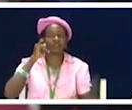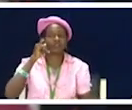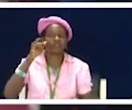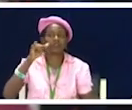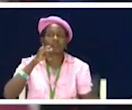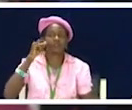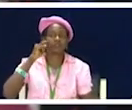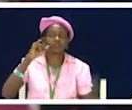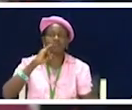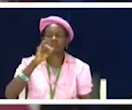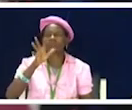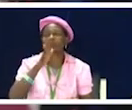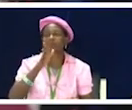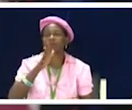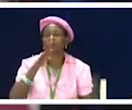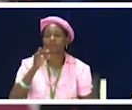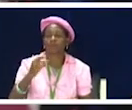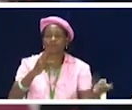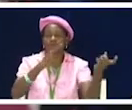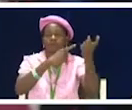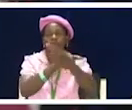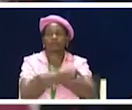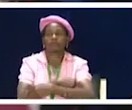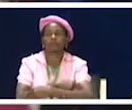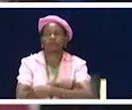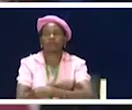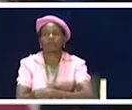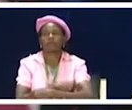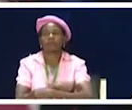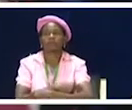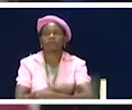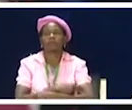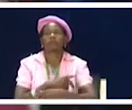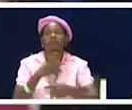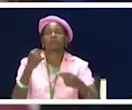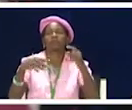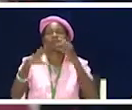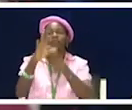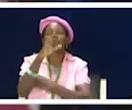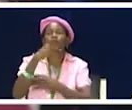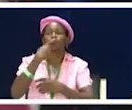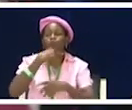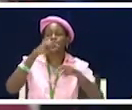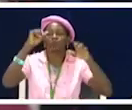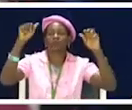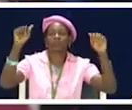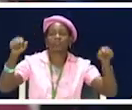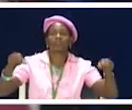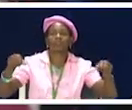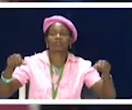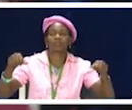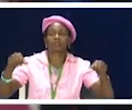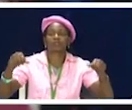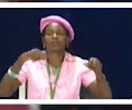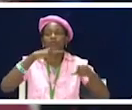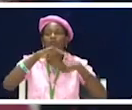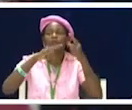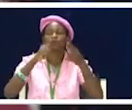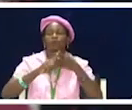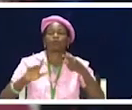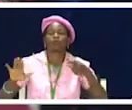Yesterday is the mother of today. The God who can go to